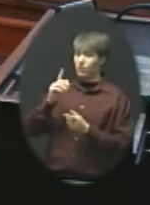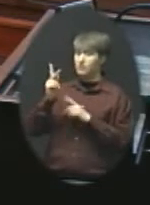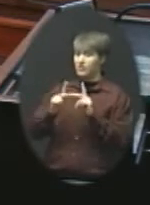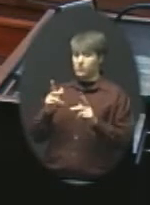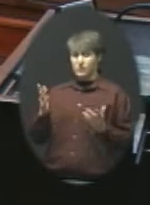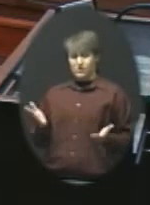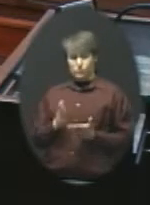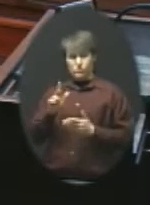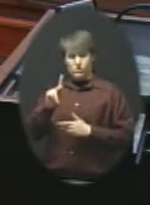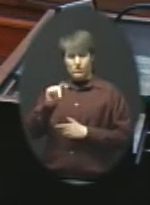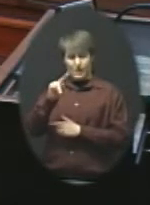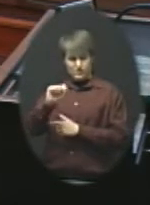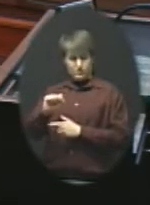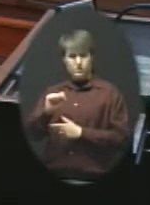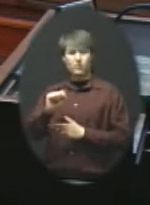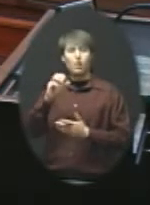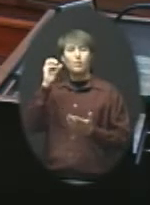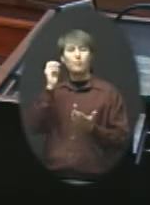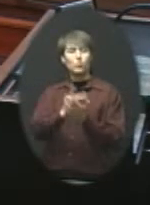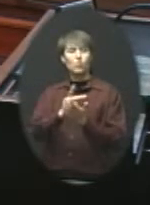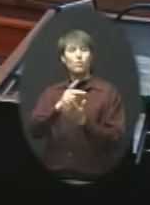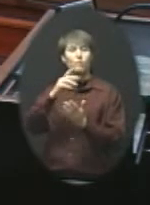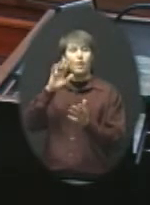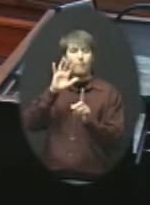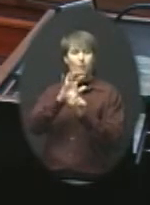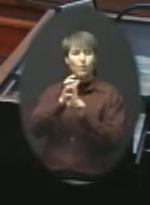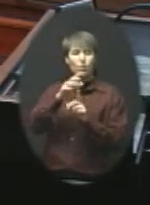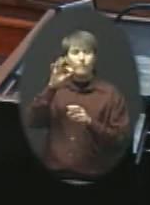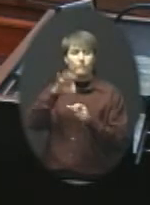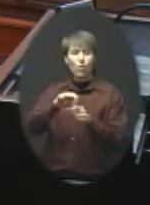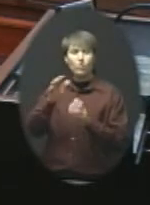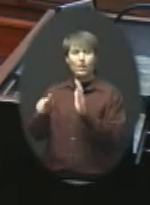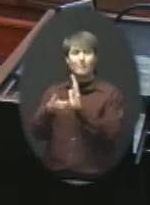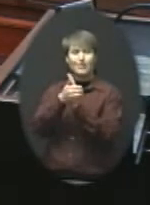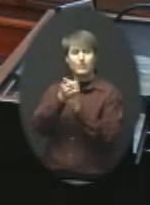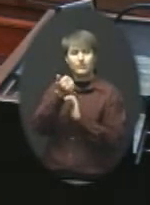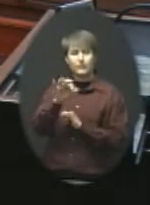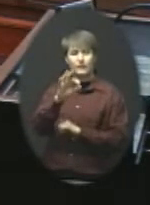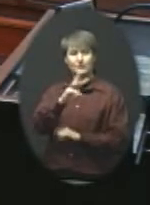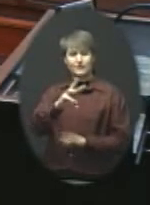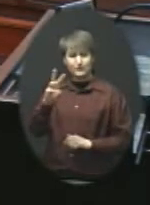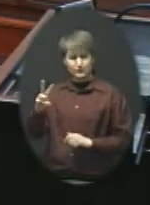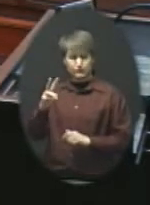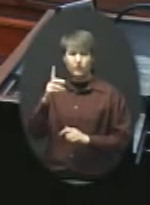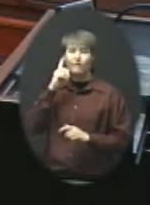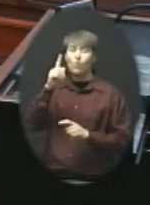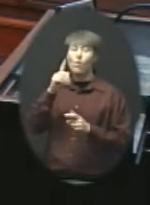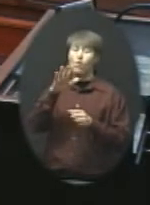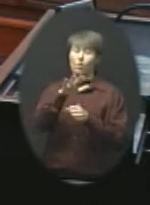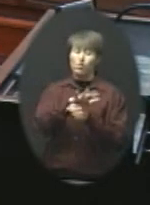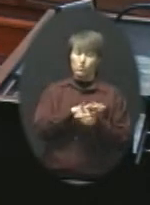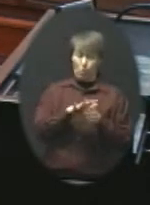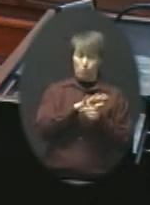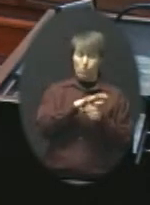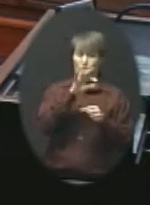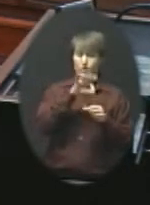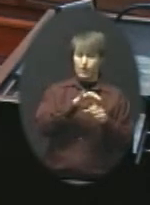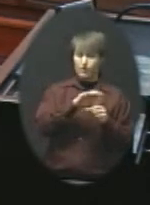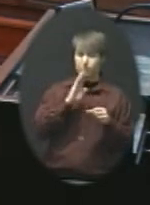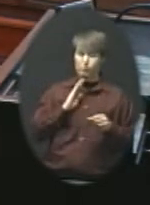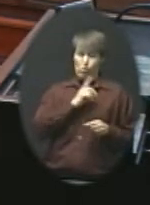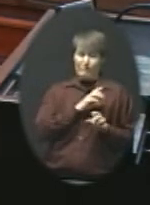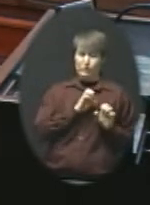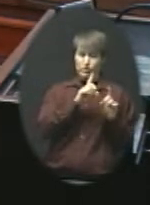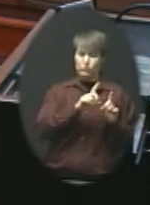of Kansas approved by popular vote an amendment in 1966 endowing locally elected Board of Educations with the